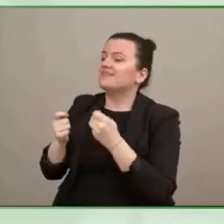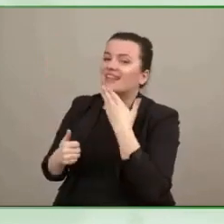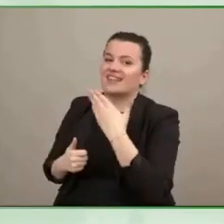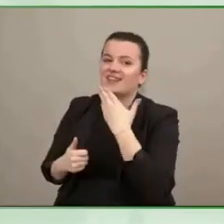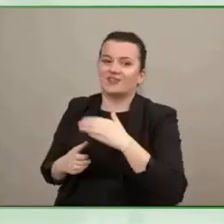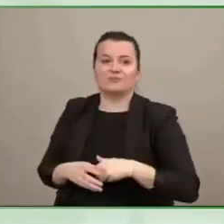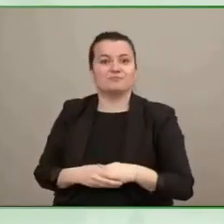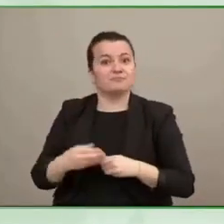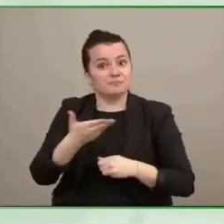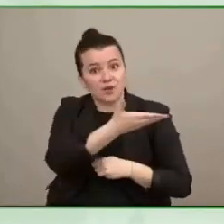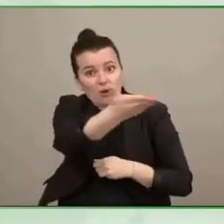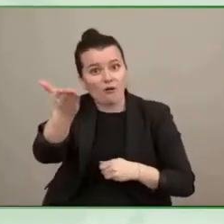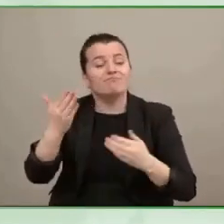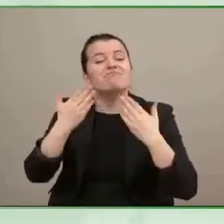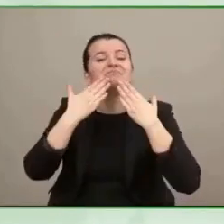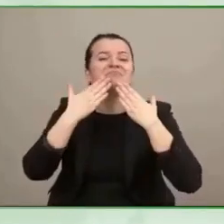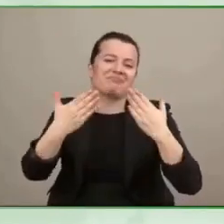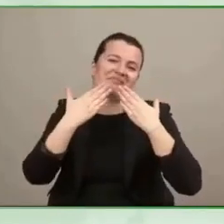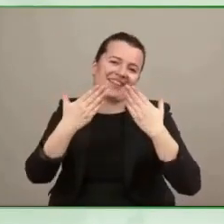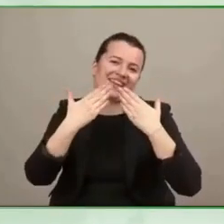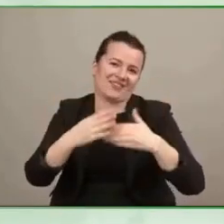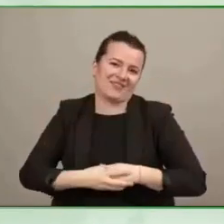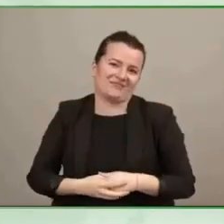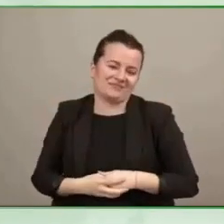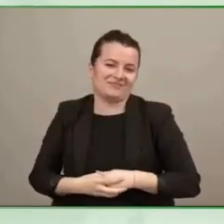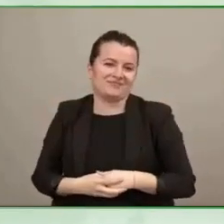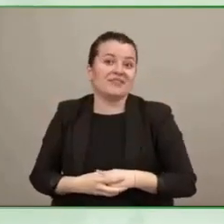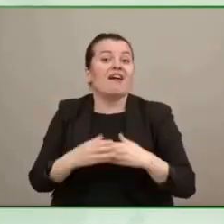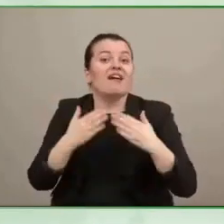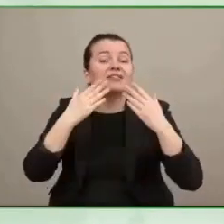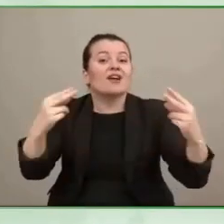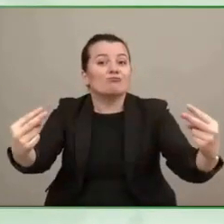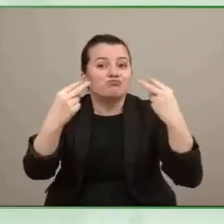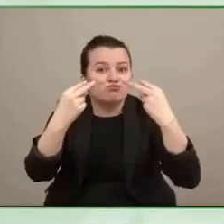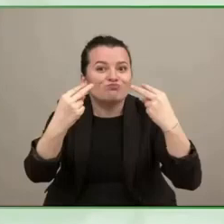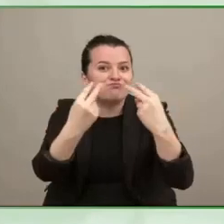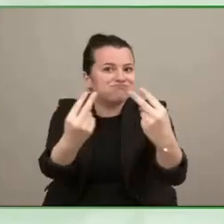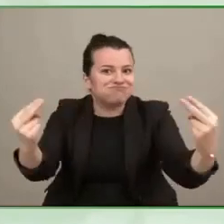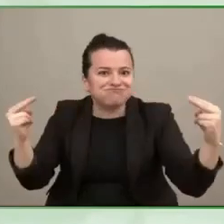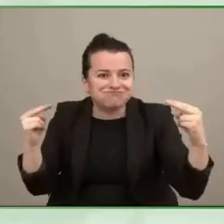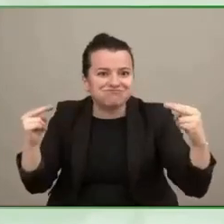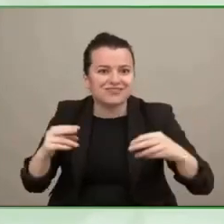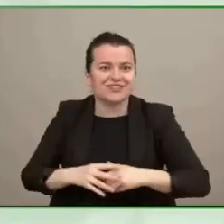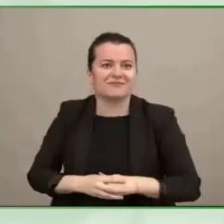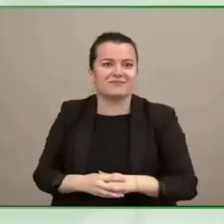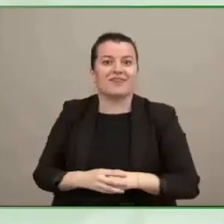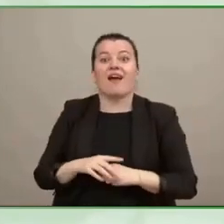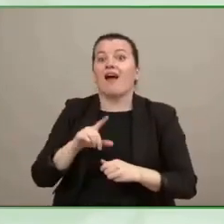thank you very much for being with us, and keep tuned because there is more to follow.